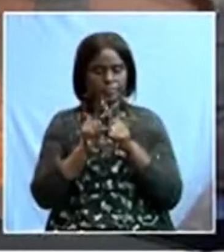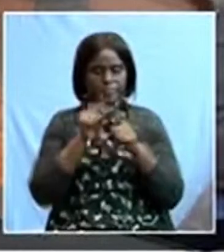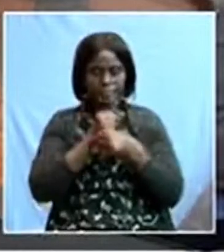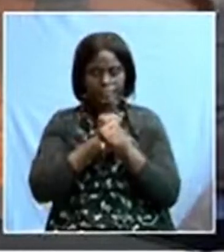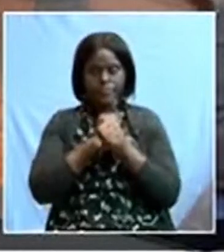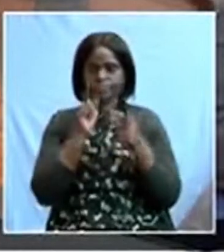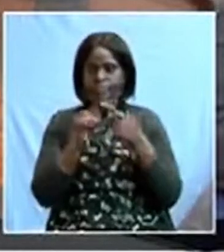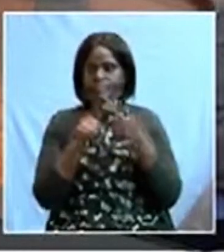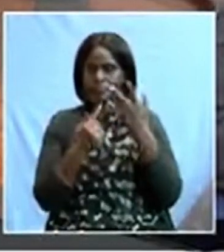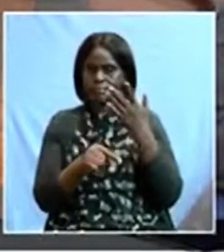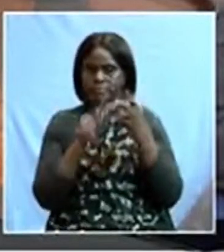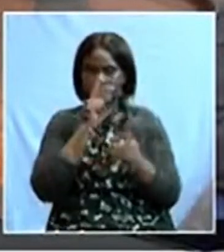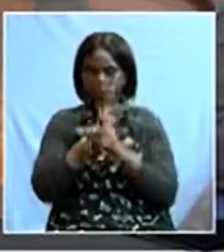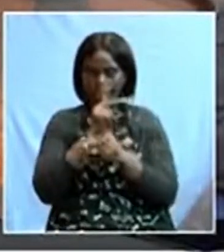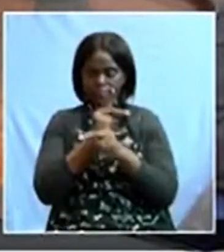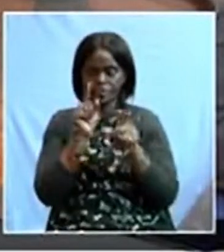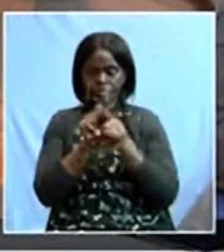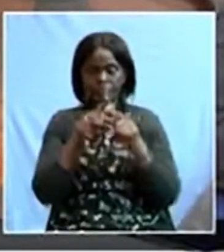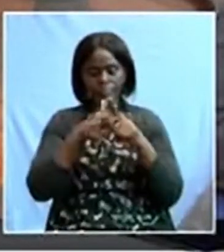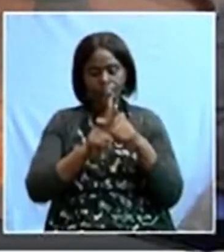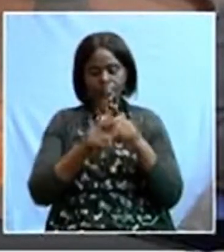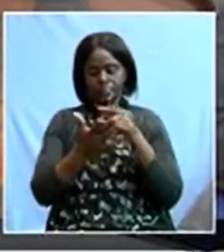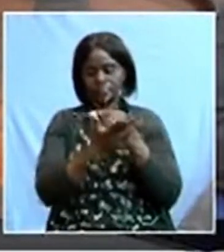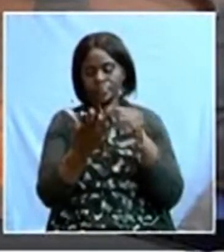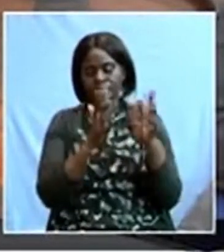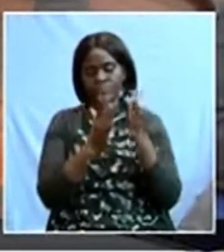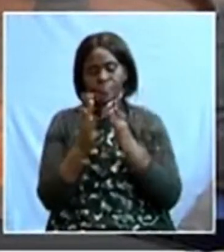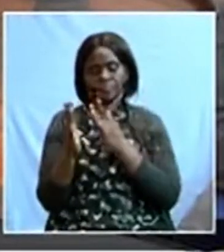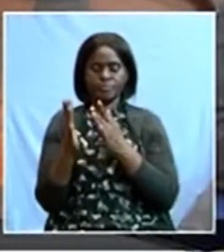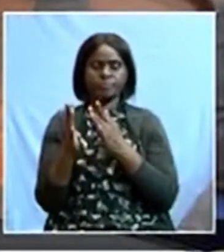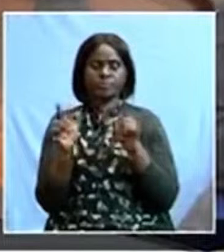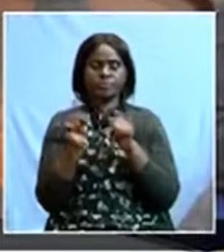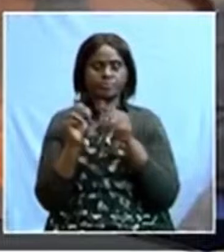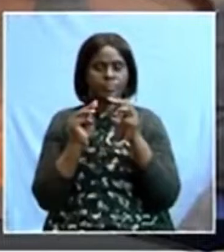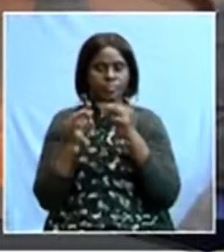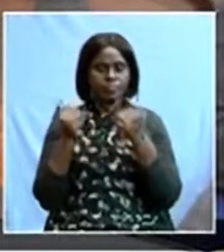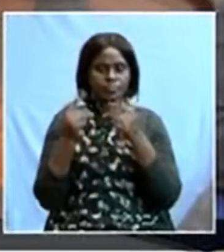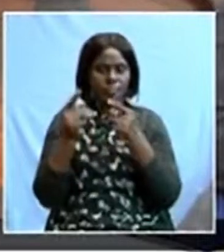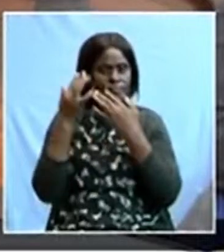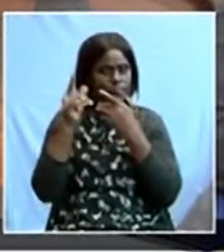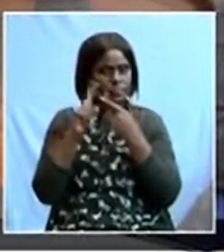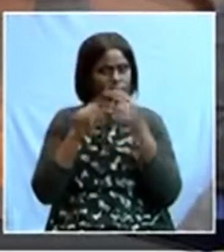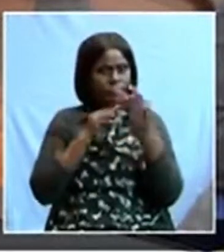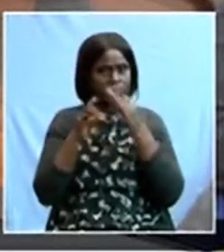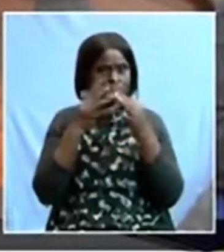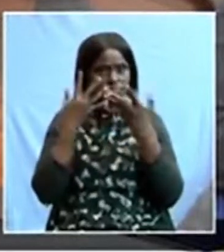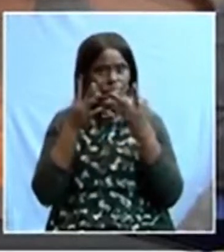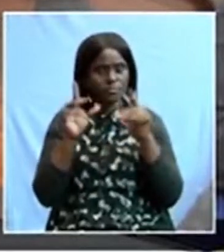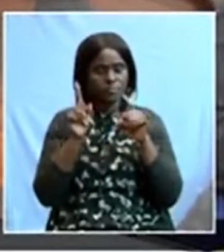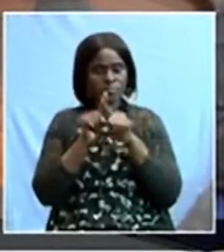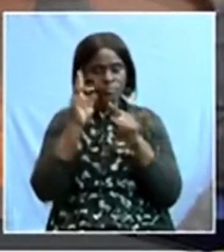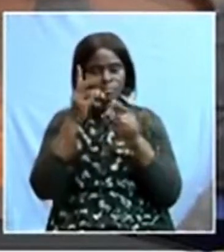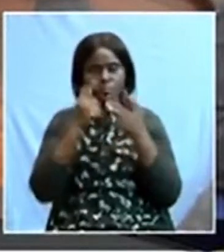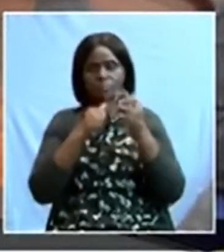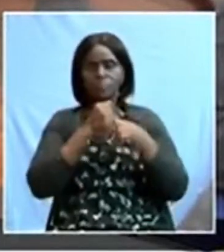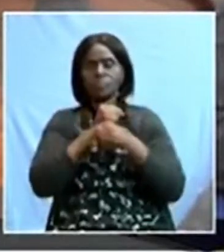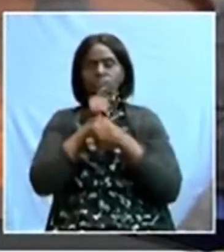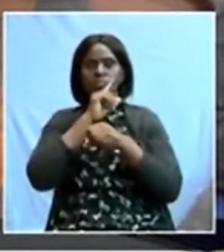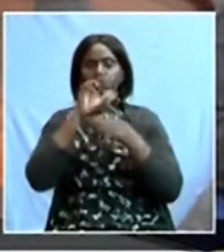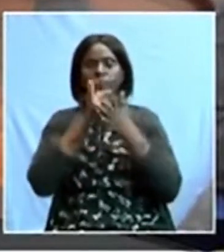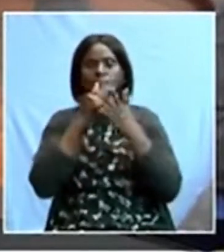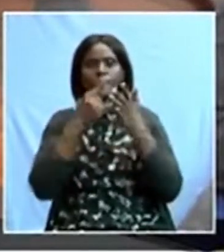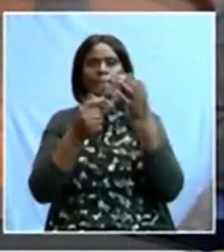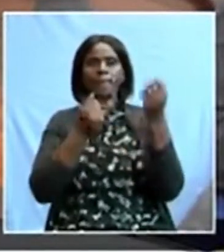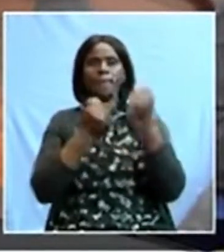to maintain and repair them. Remedial measures. Management wishes to state that it shall ensure that all